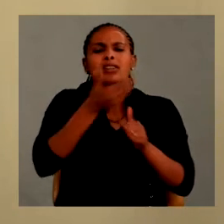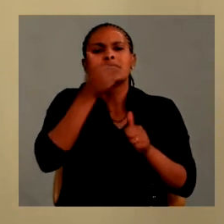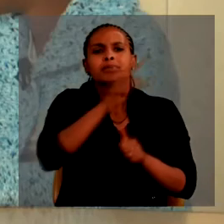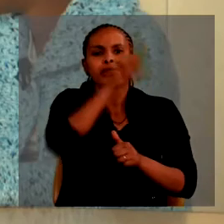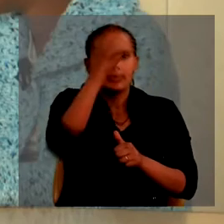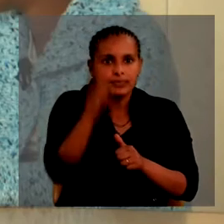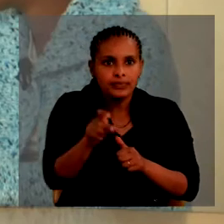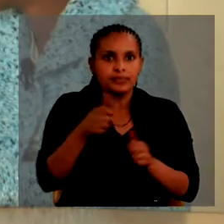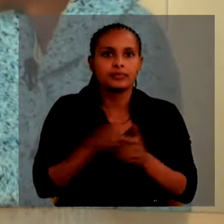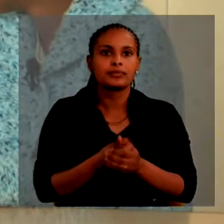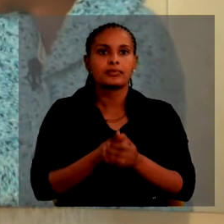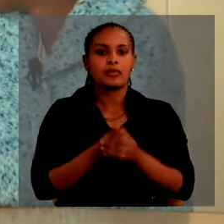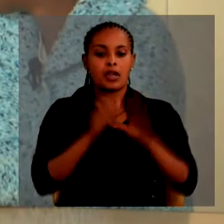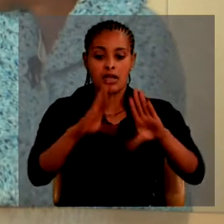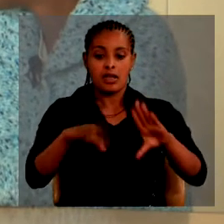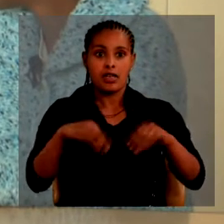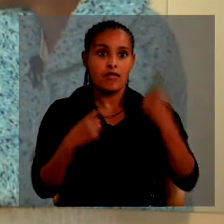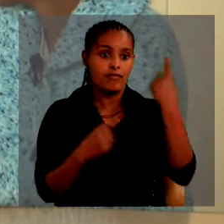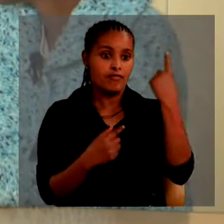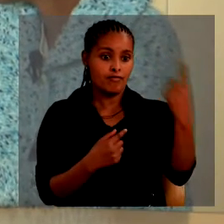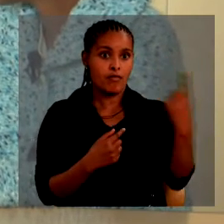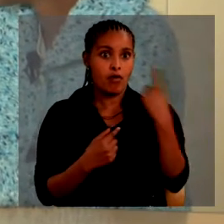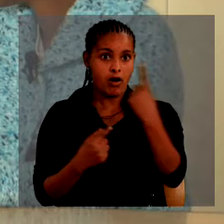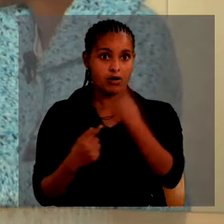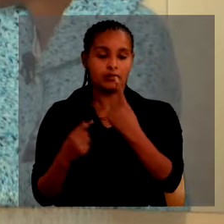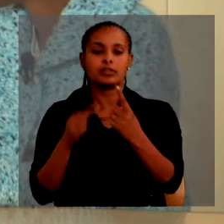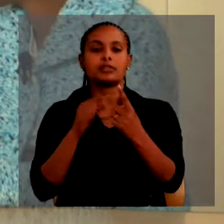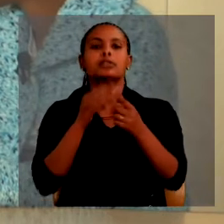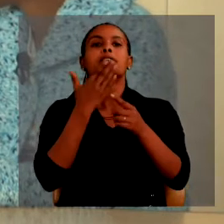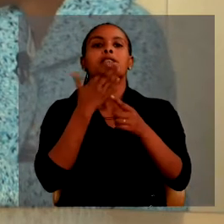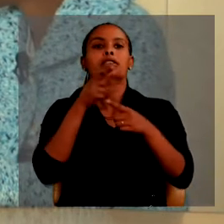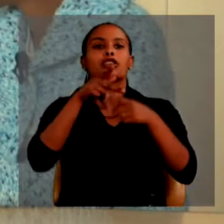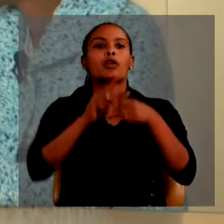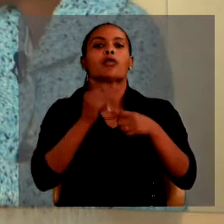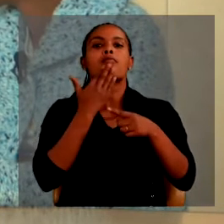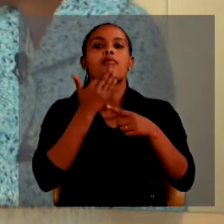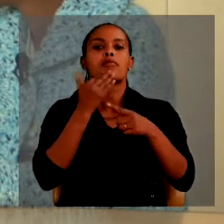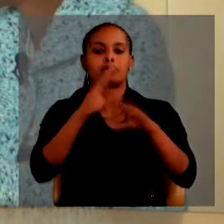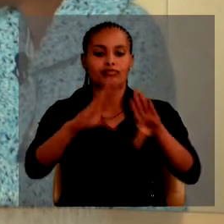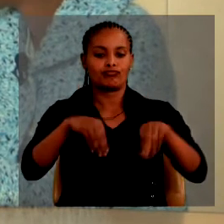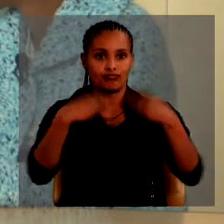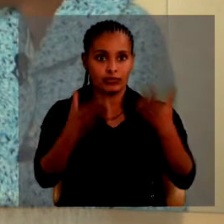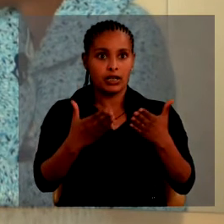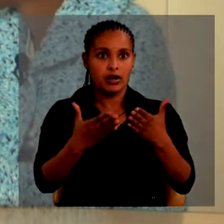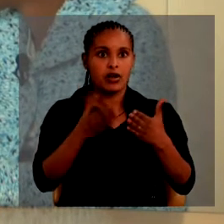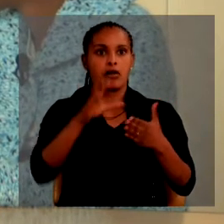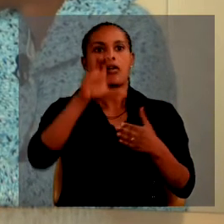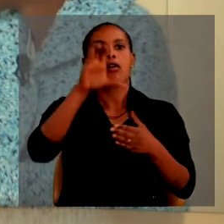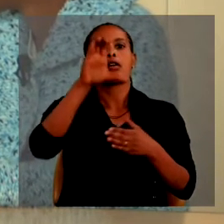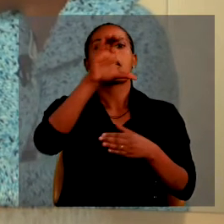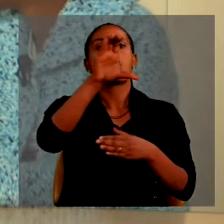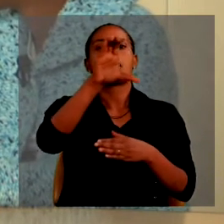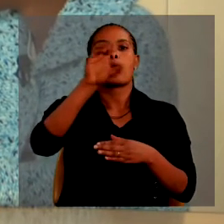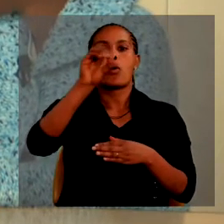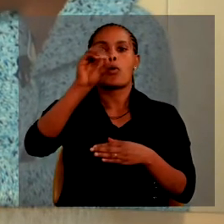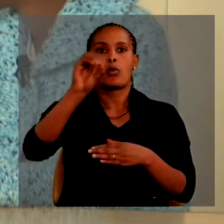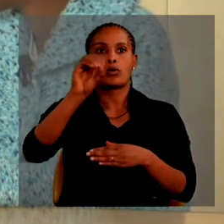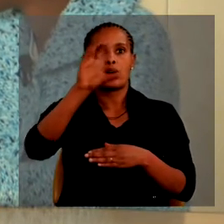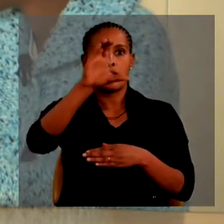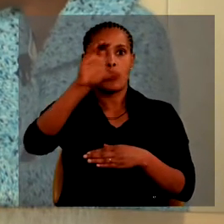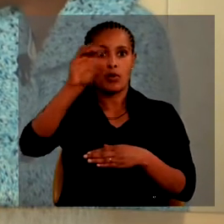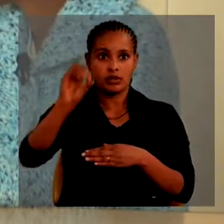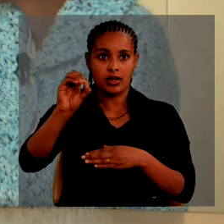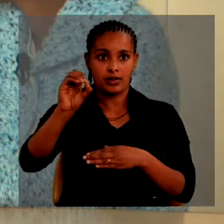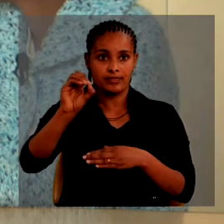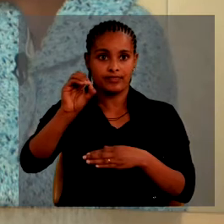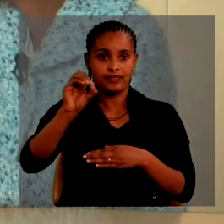do? Give them one. One each. So you'd make carbon monoxide.